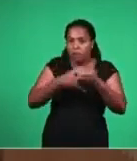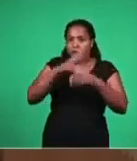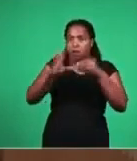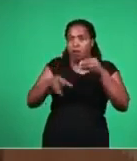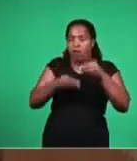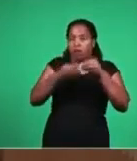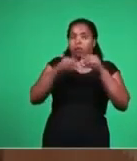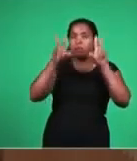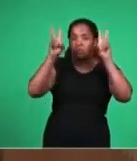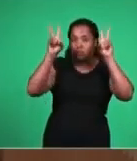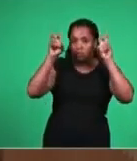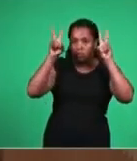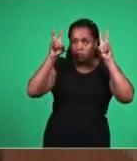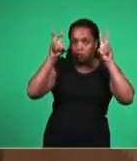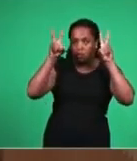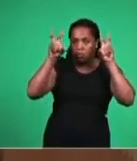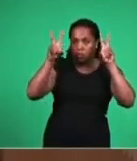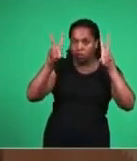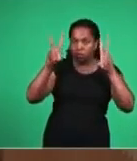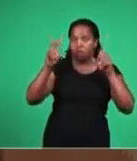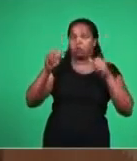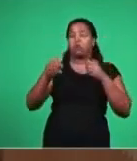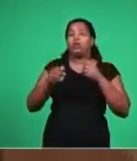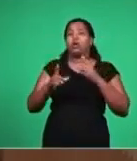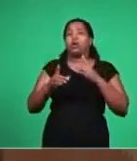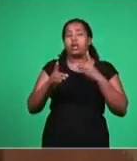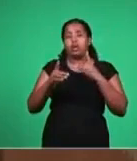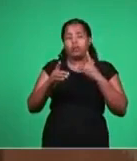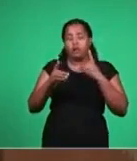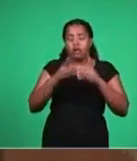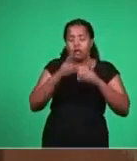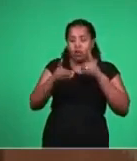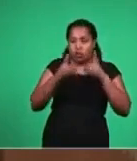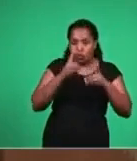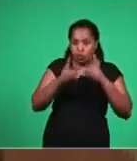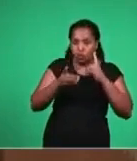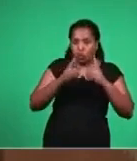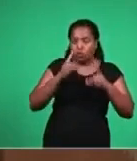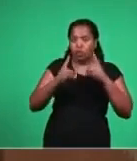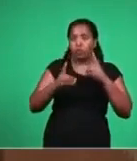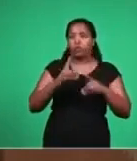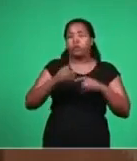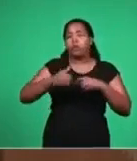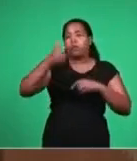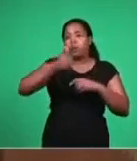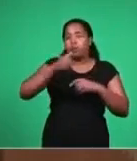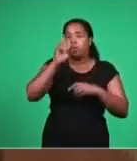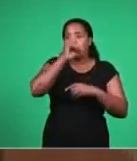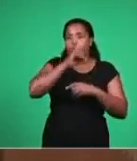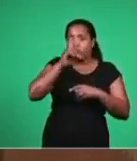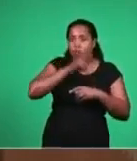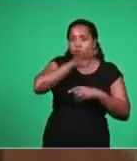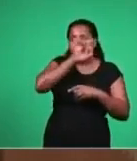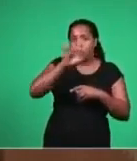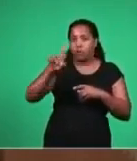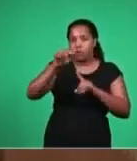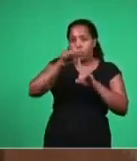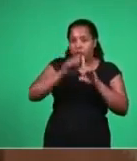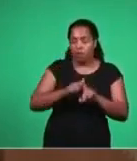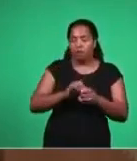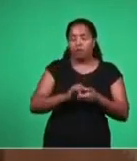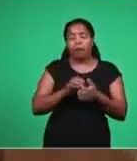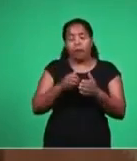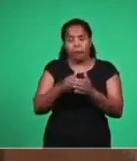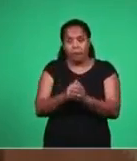the next biblical school starting in the first Sunday of March. So it'll be something we will